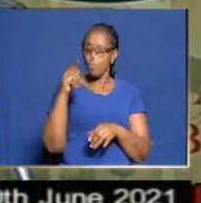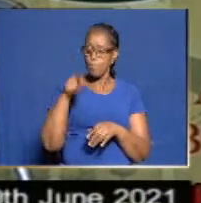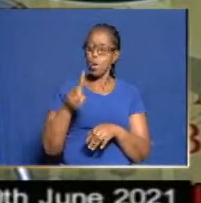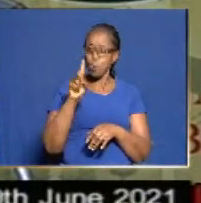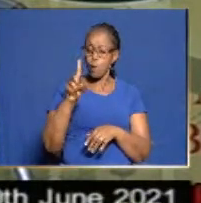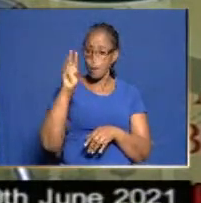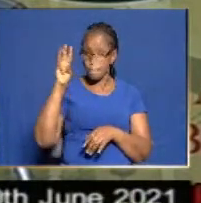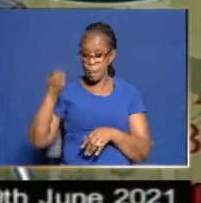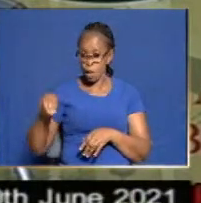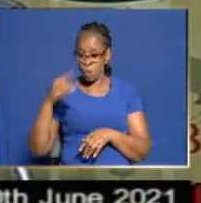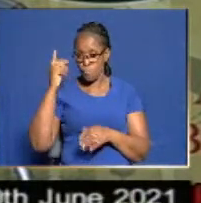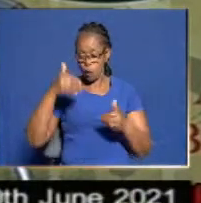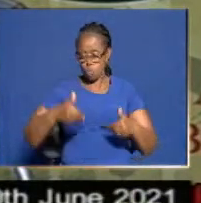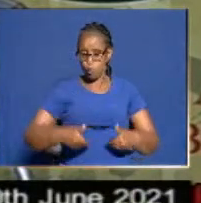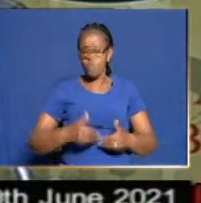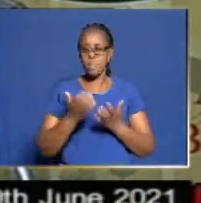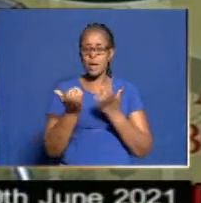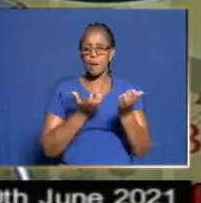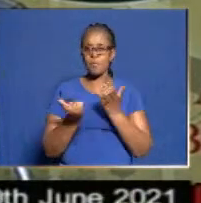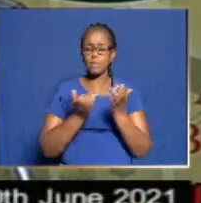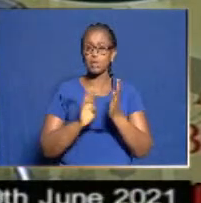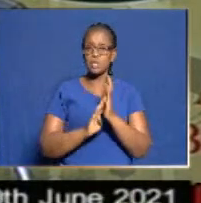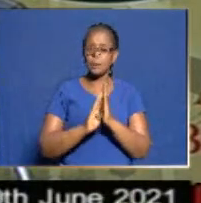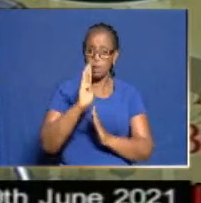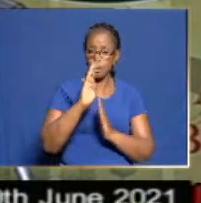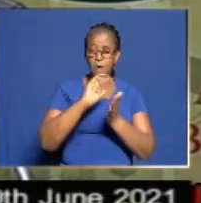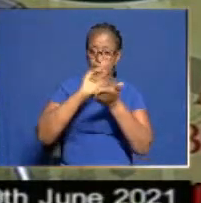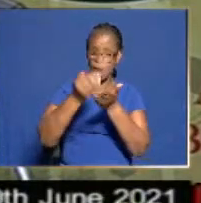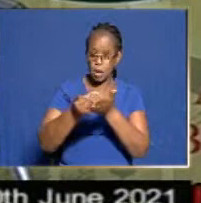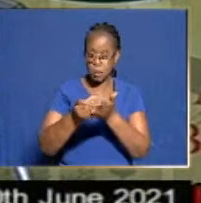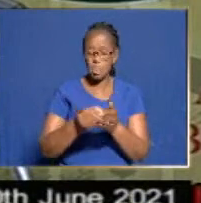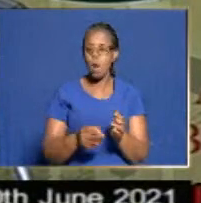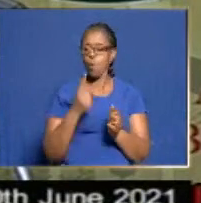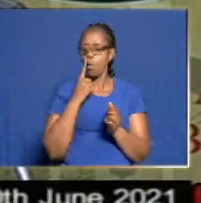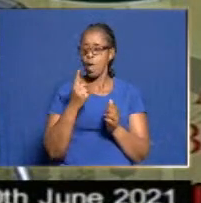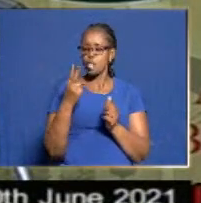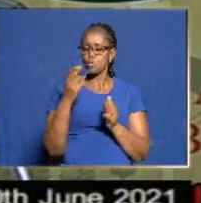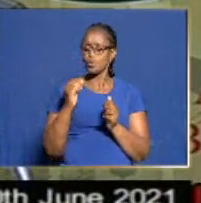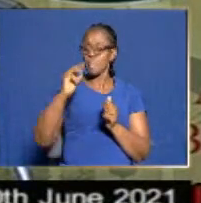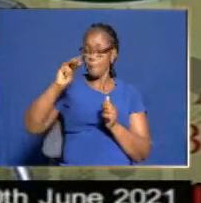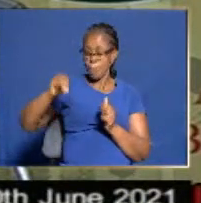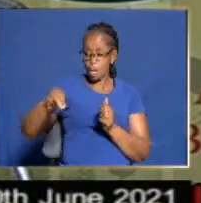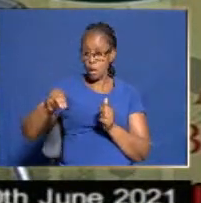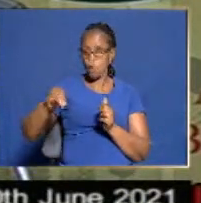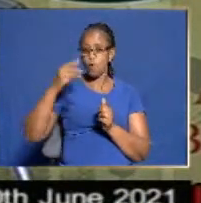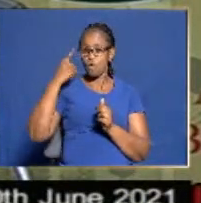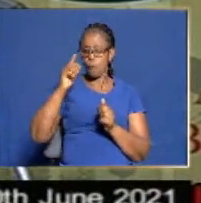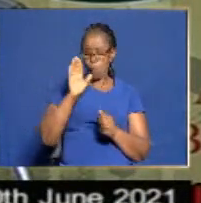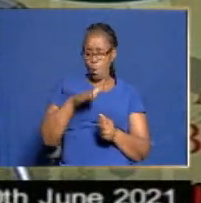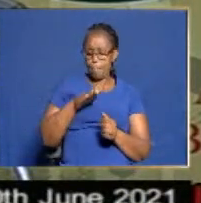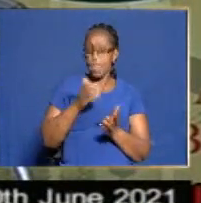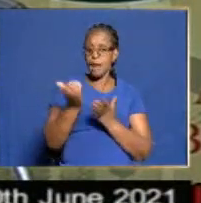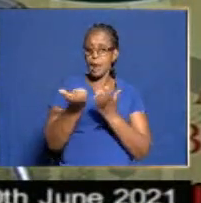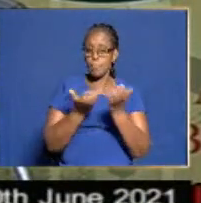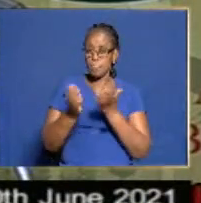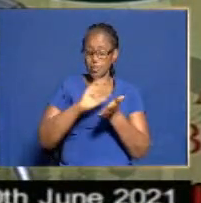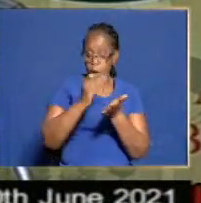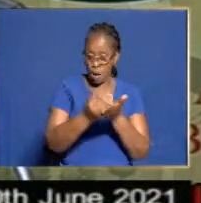₦454.1 million for the Youth Enterprise Development Fund, ₦120 million for the Women Enterprise Fund,